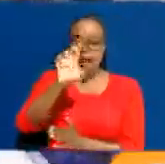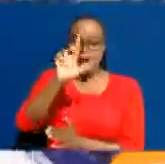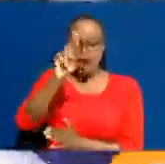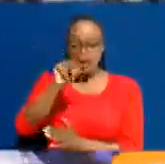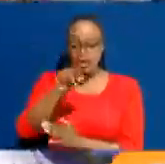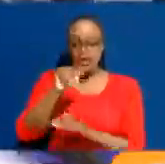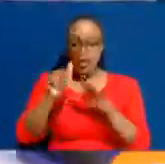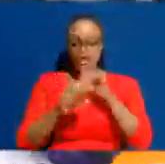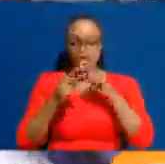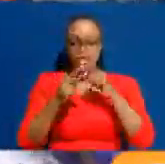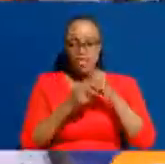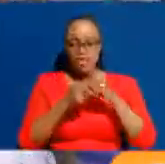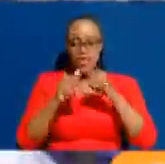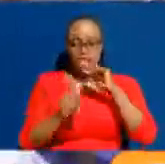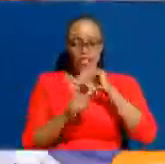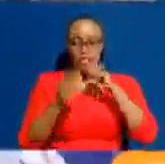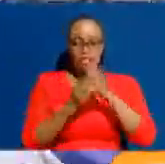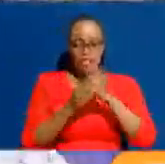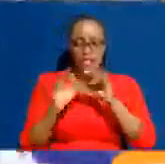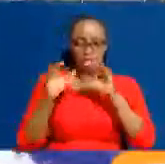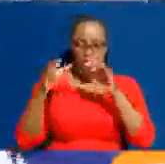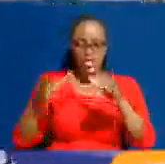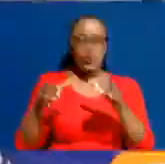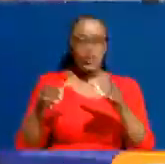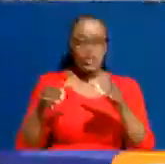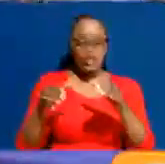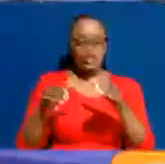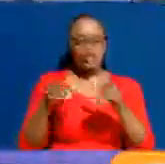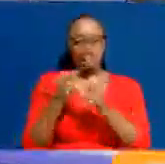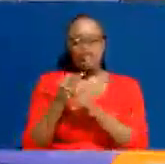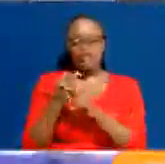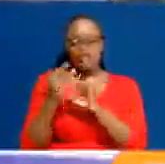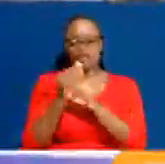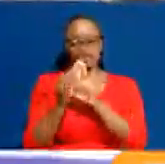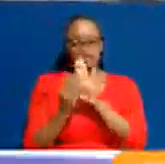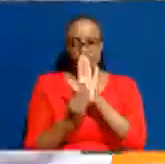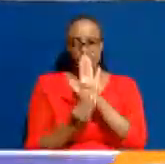champions in the under 7, under 9, and under 17 categories, respectively.